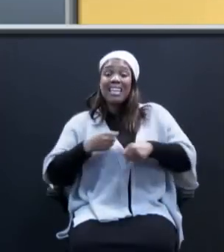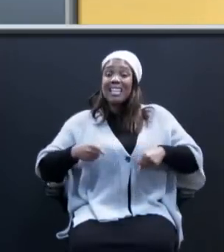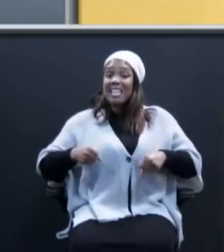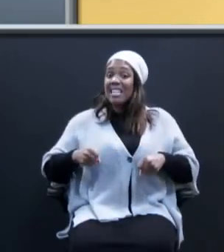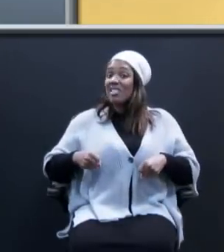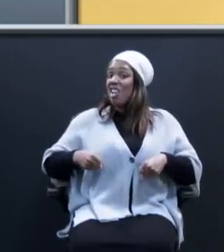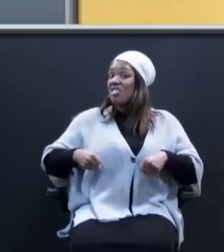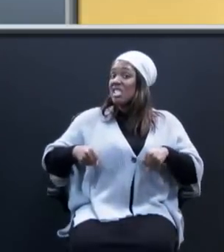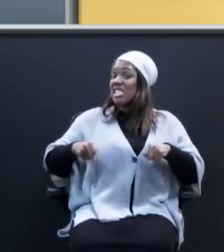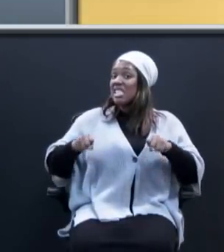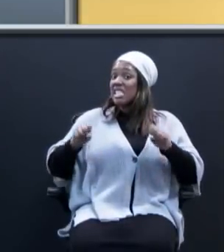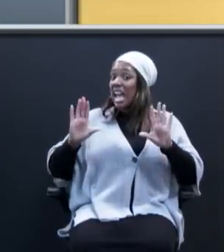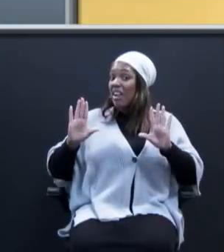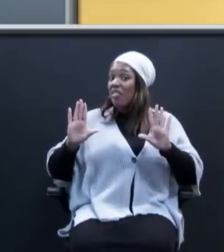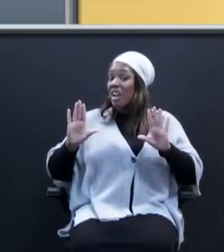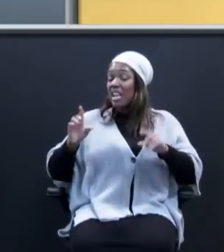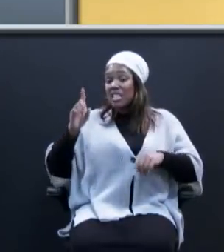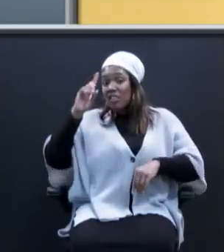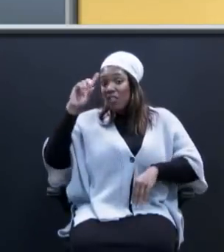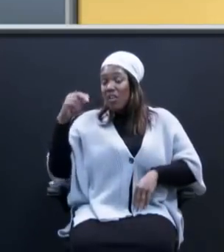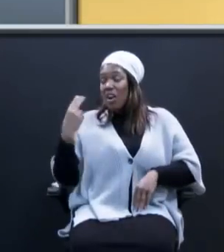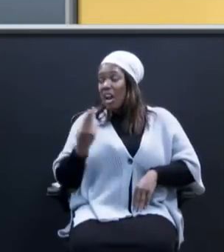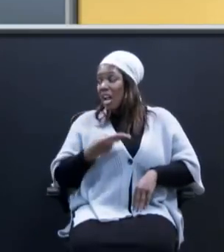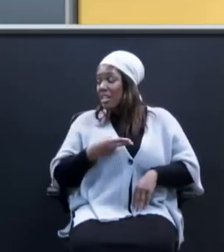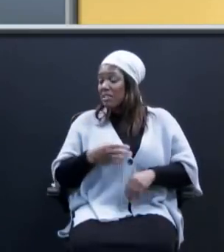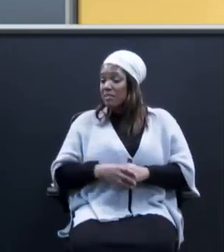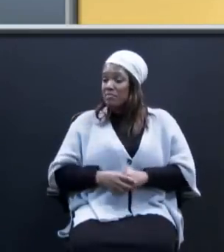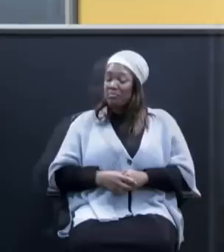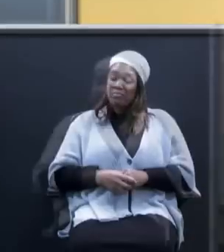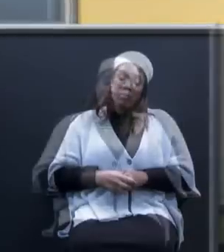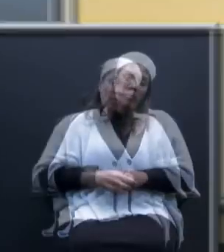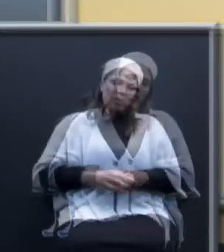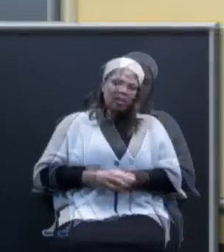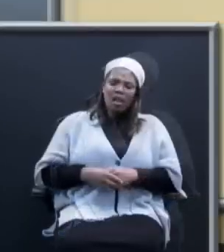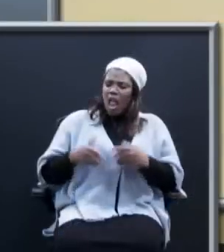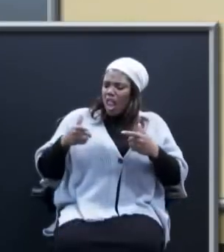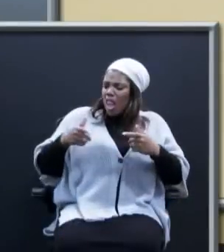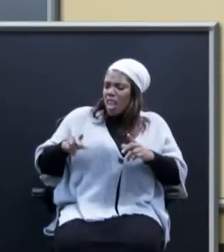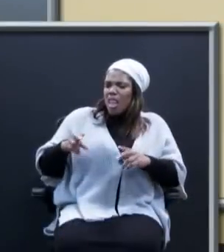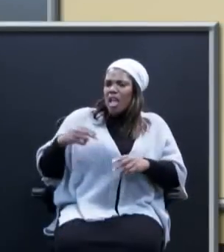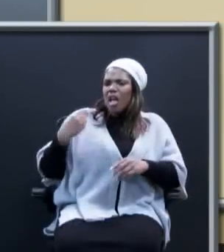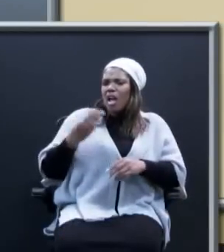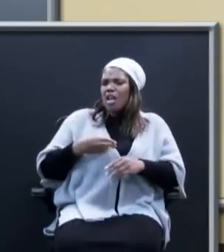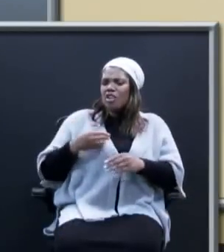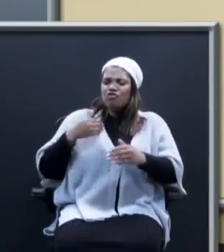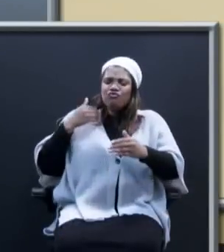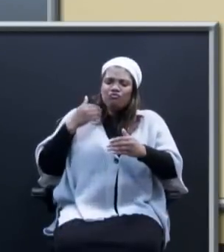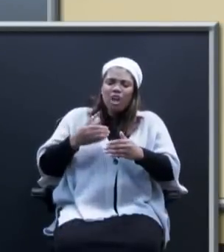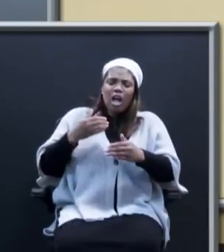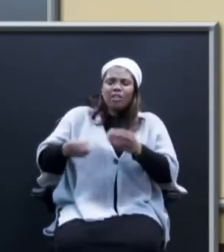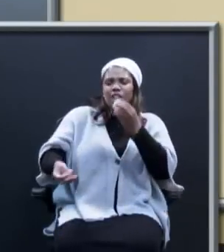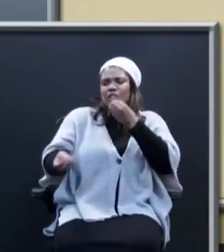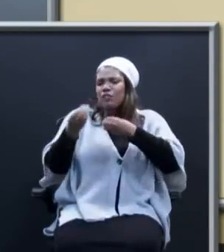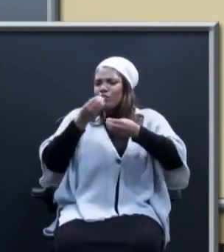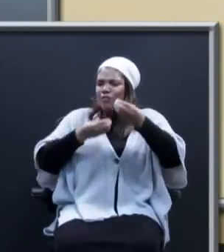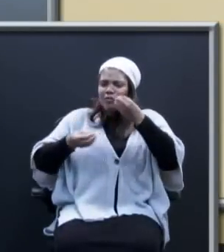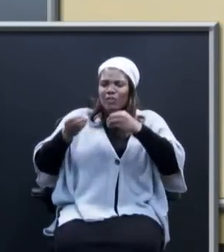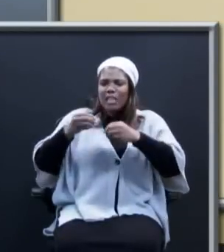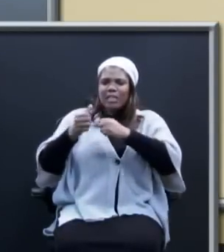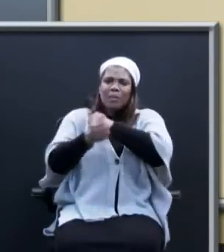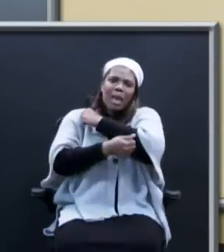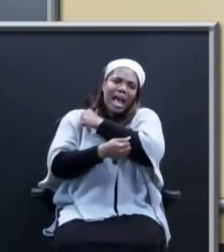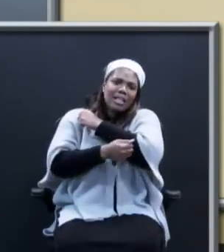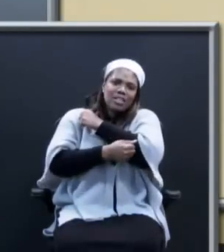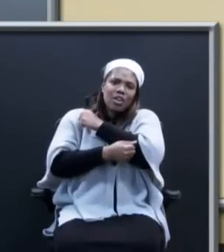us. Purge out the old leaven. Go ahead and read. Therefore, let us keep the feast. Uh-huh. Not with the old leaven. Go ahead. Neither with the leaven